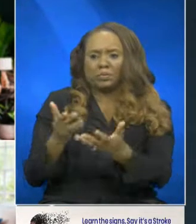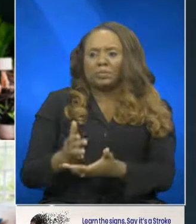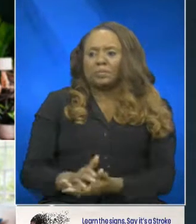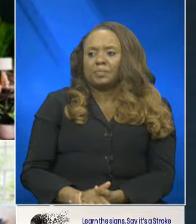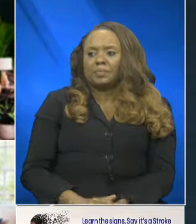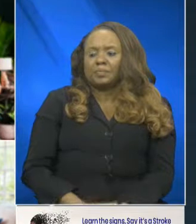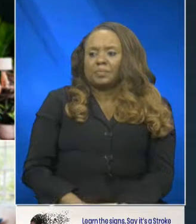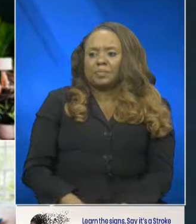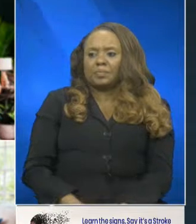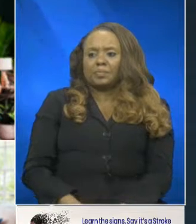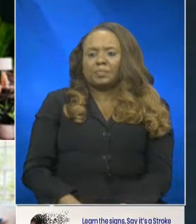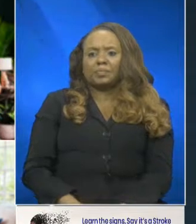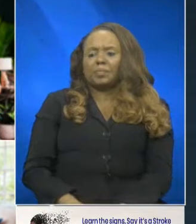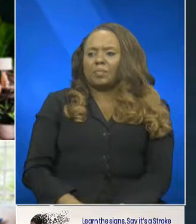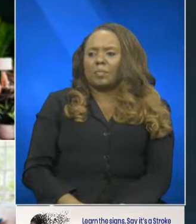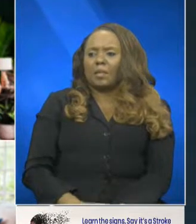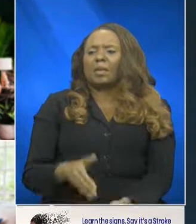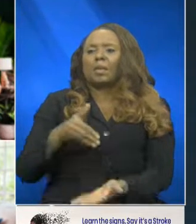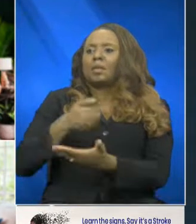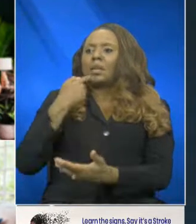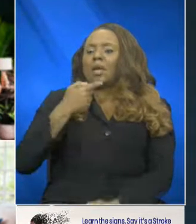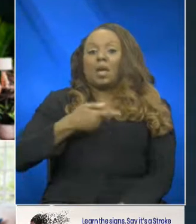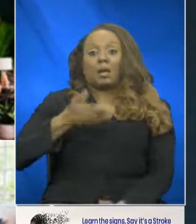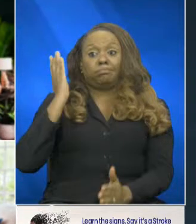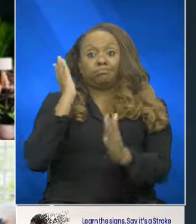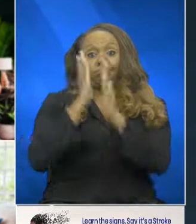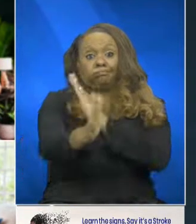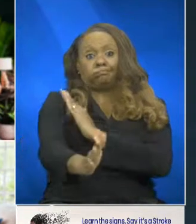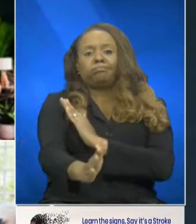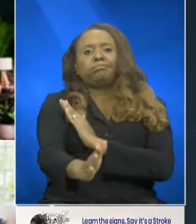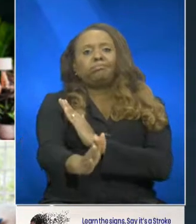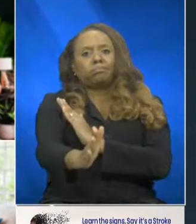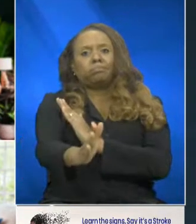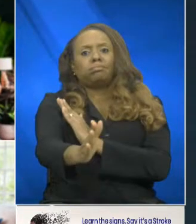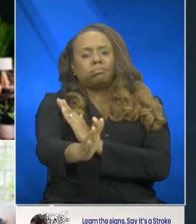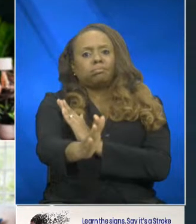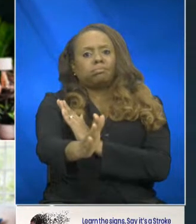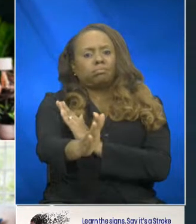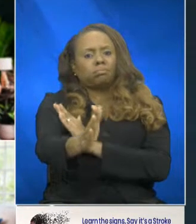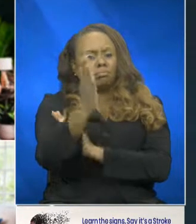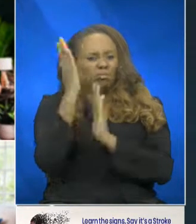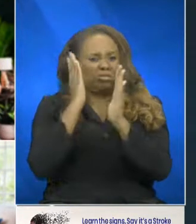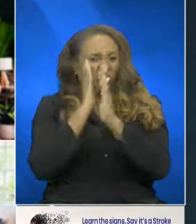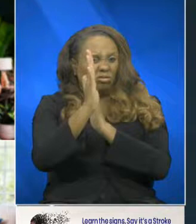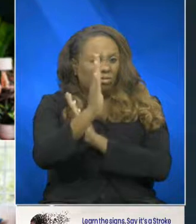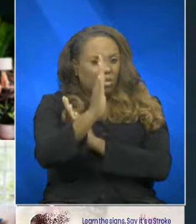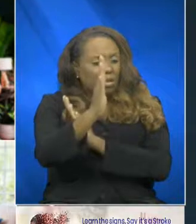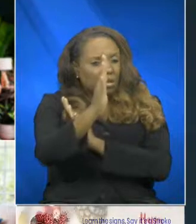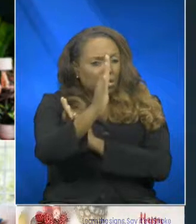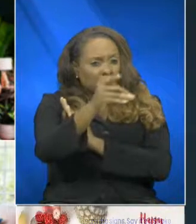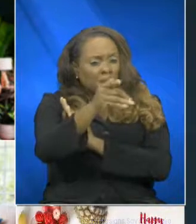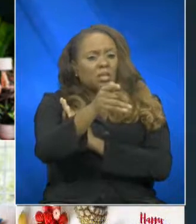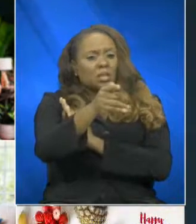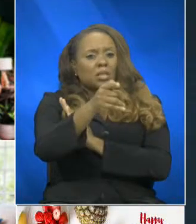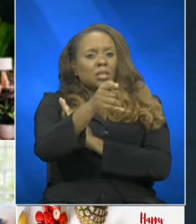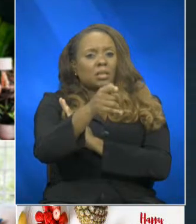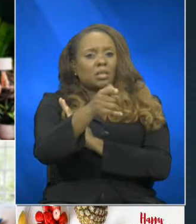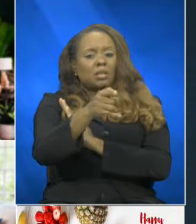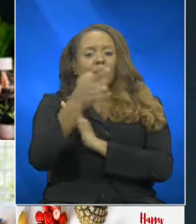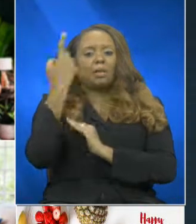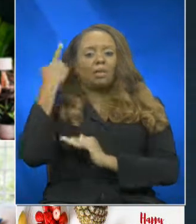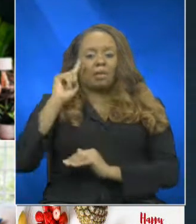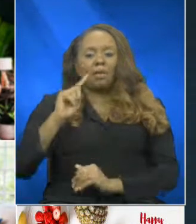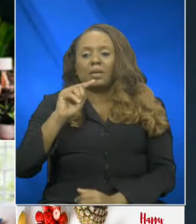he said, go straight and get yourself a CAT